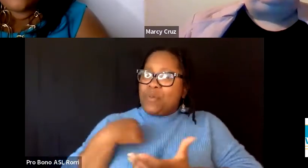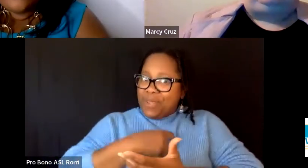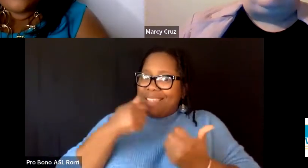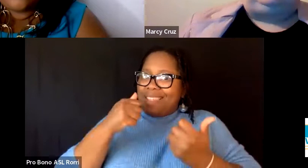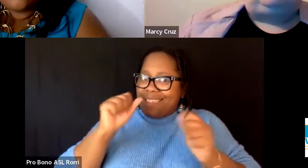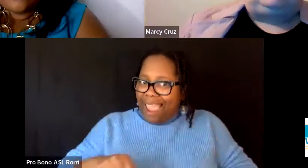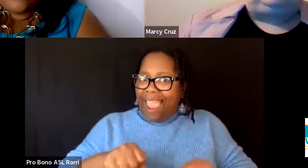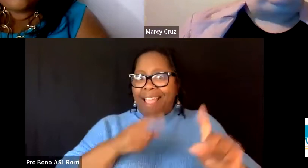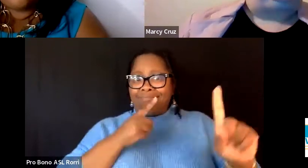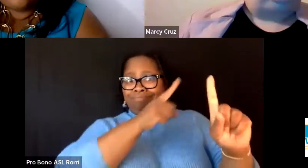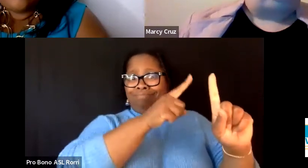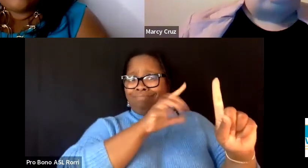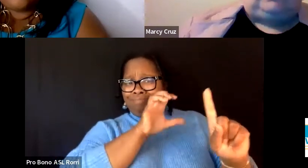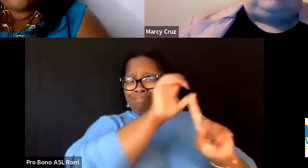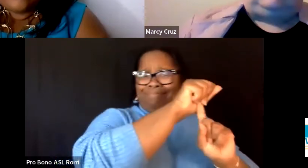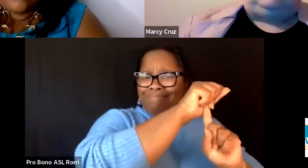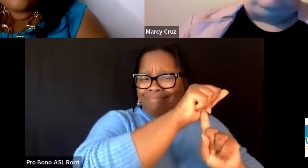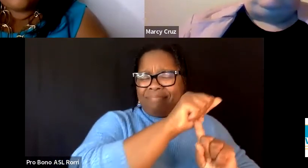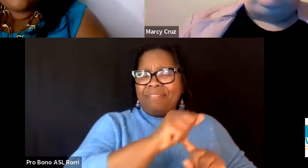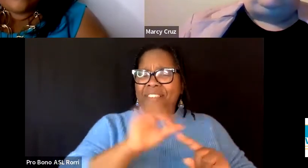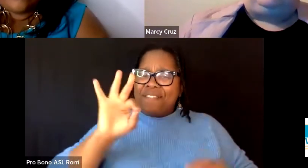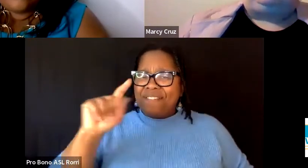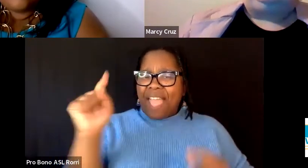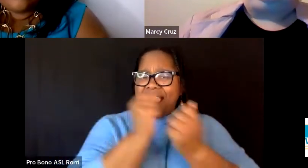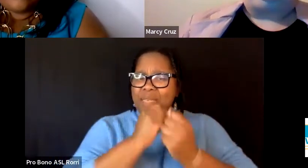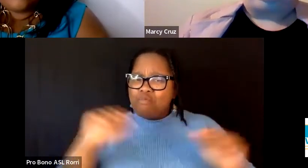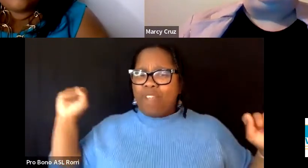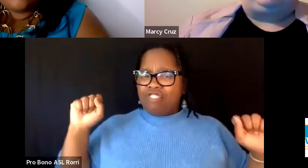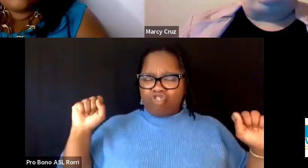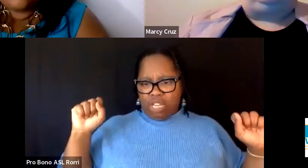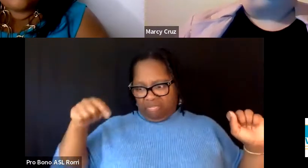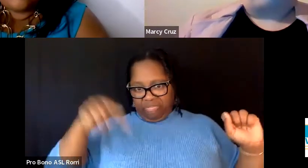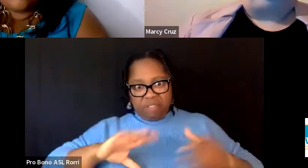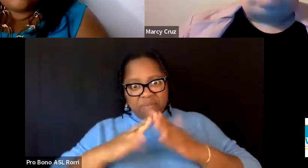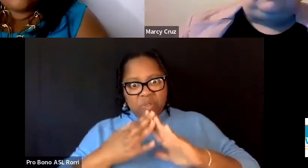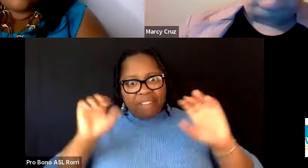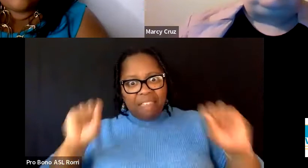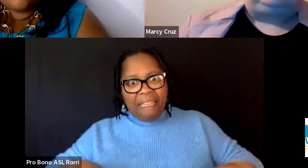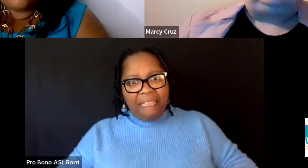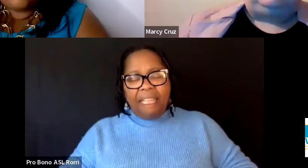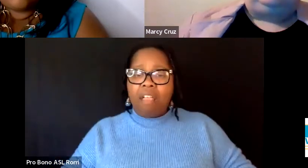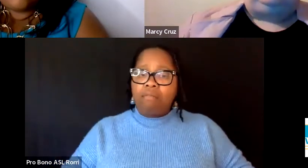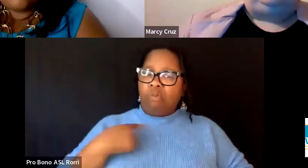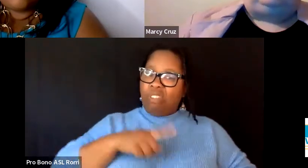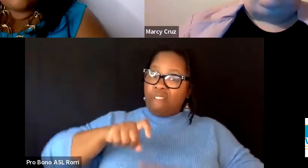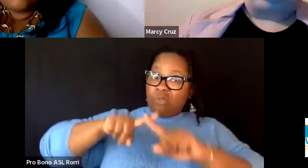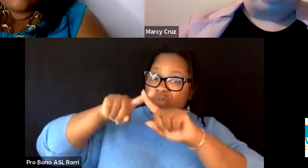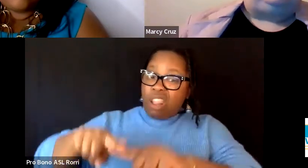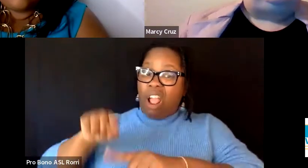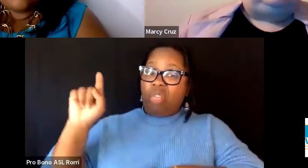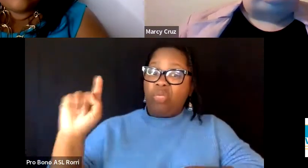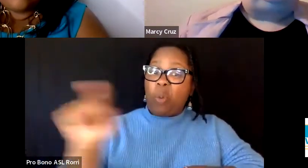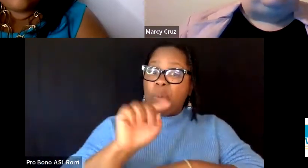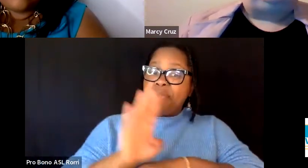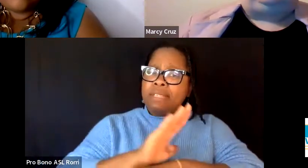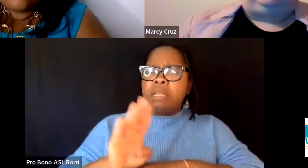Absolutely. Just like fat liberation as a community, we don't need to rely on the businesses. While it's great,